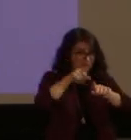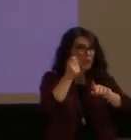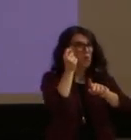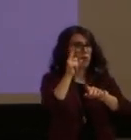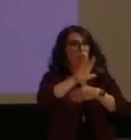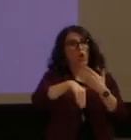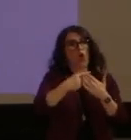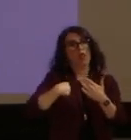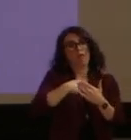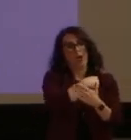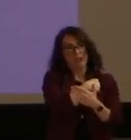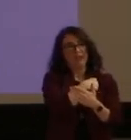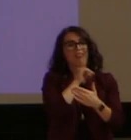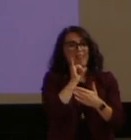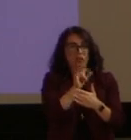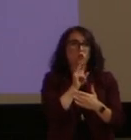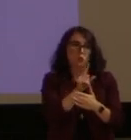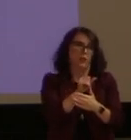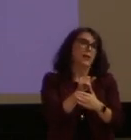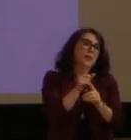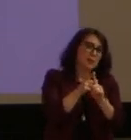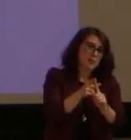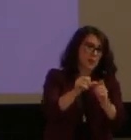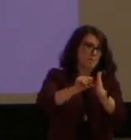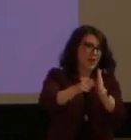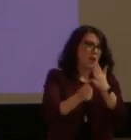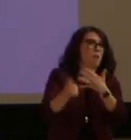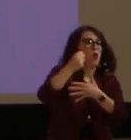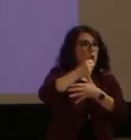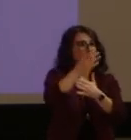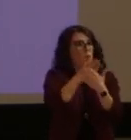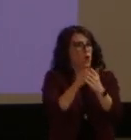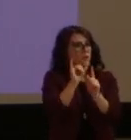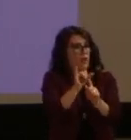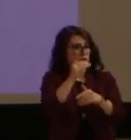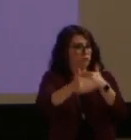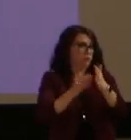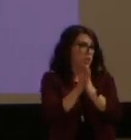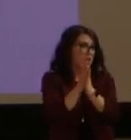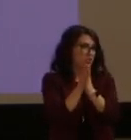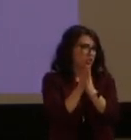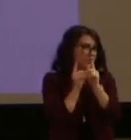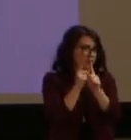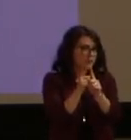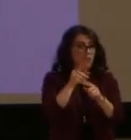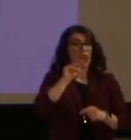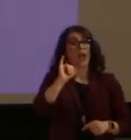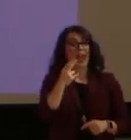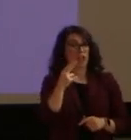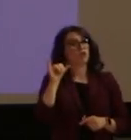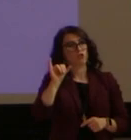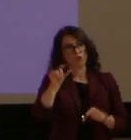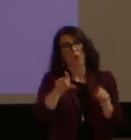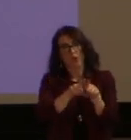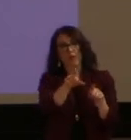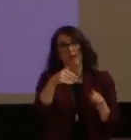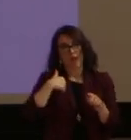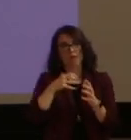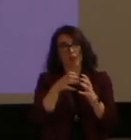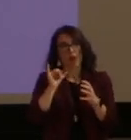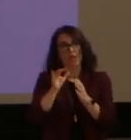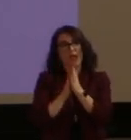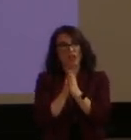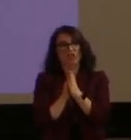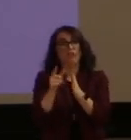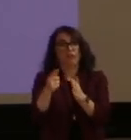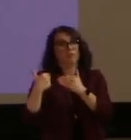cornerstone of the Precision Medicine Initiative. As such, the National Institutes of Health has a bulk of the Precision Medicine Initiative in